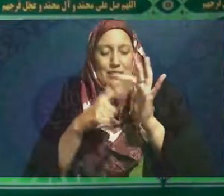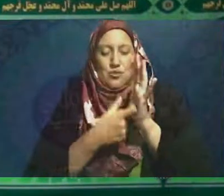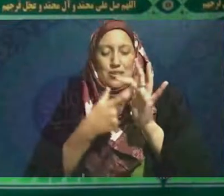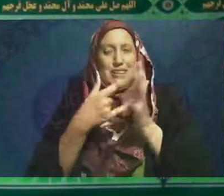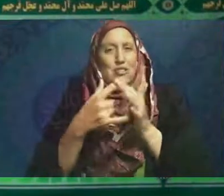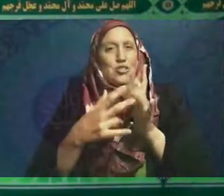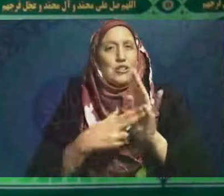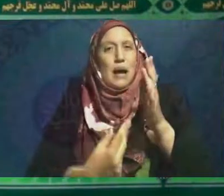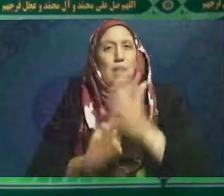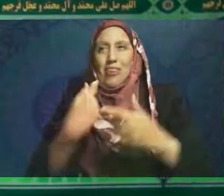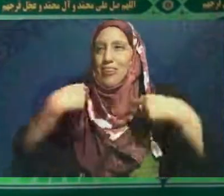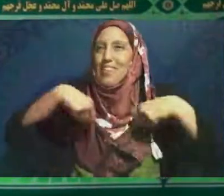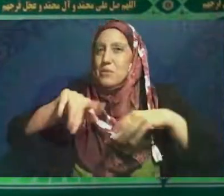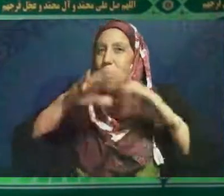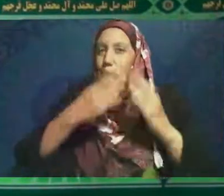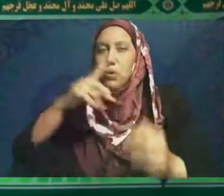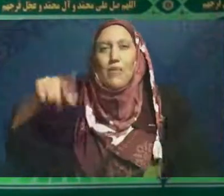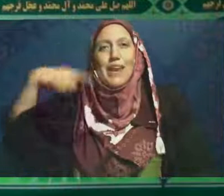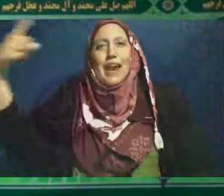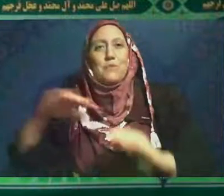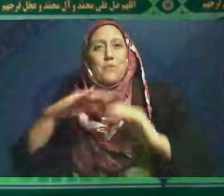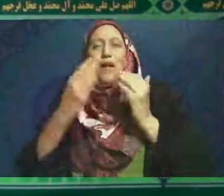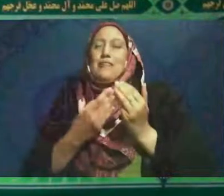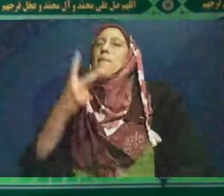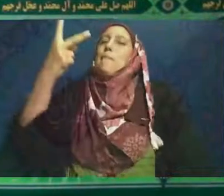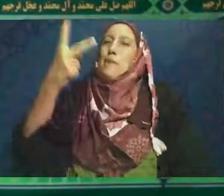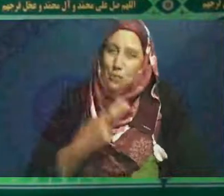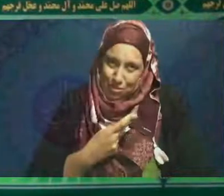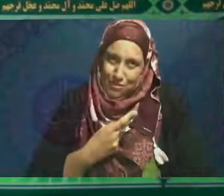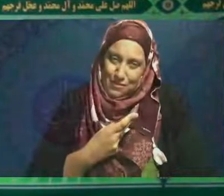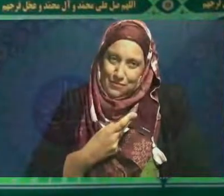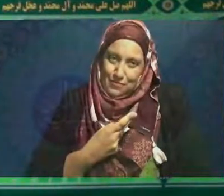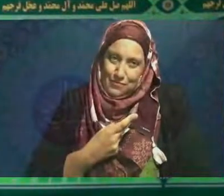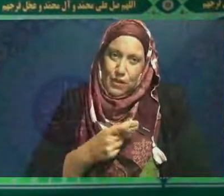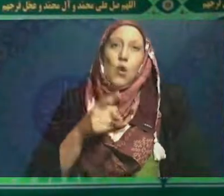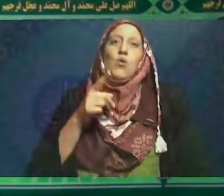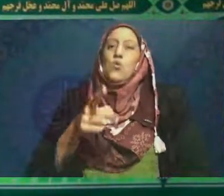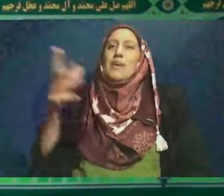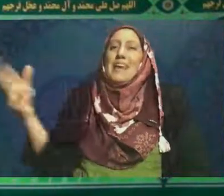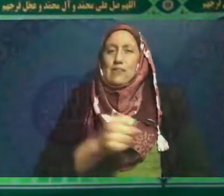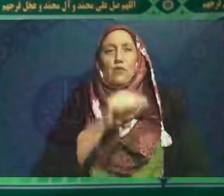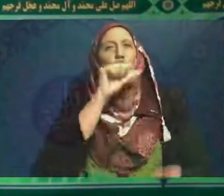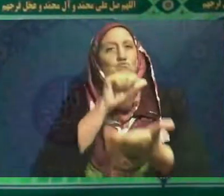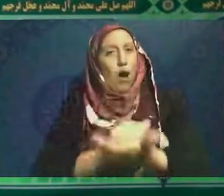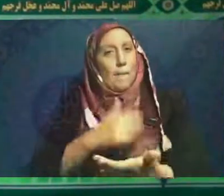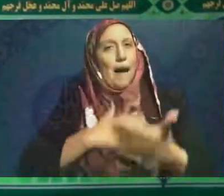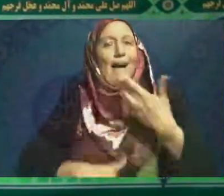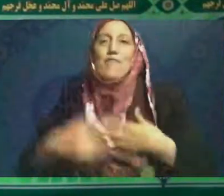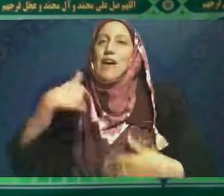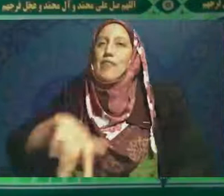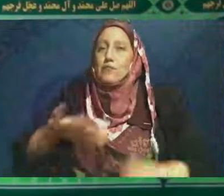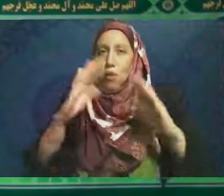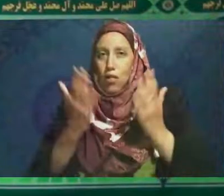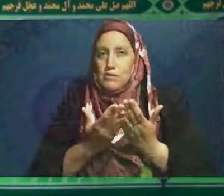the condition, I should meet the conditions in this world. Examples of intercession in this world is that when I'm in need